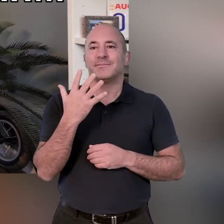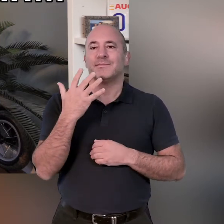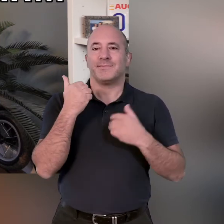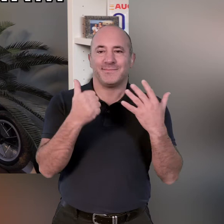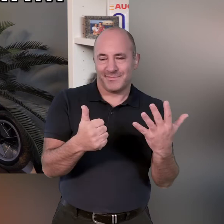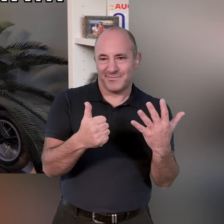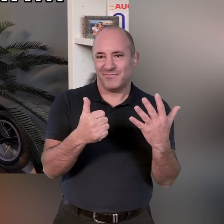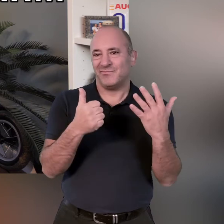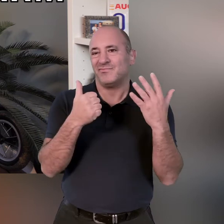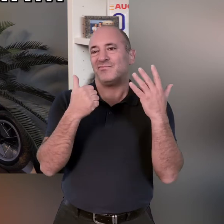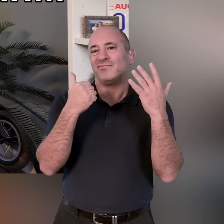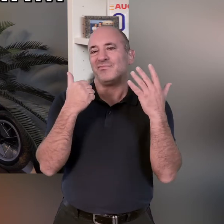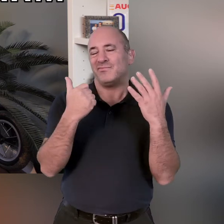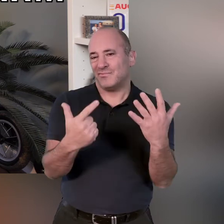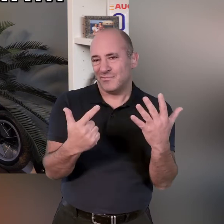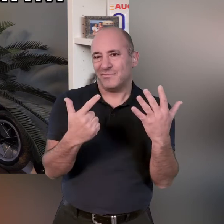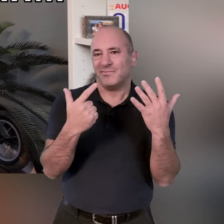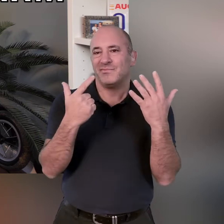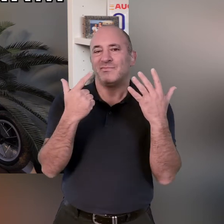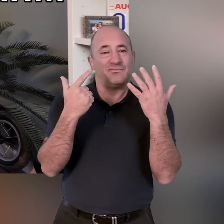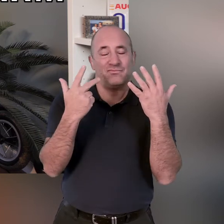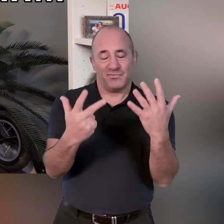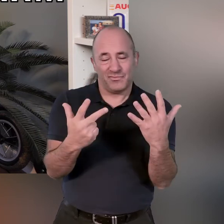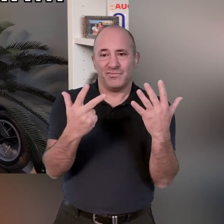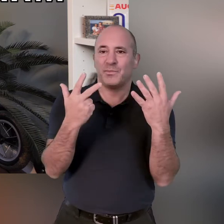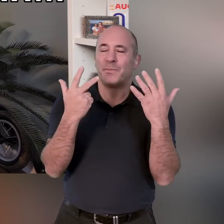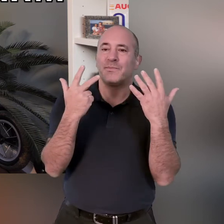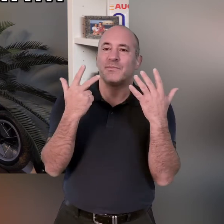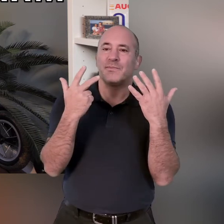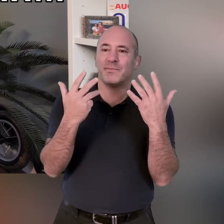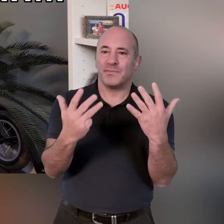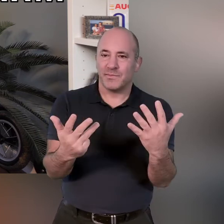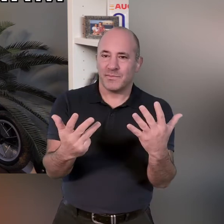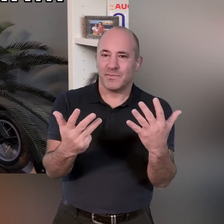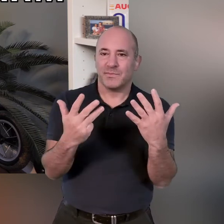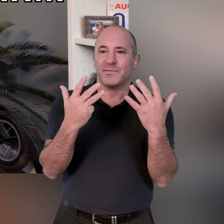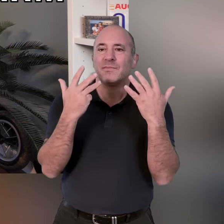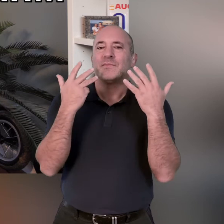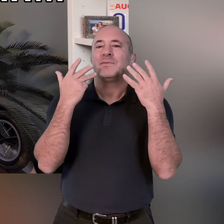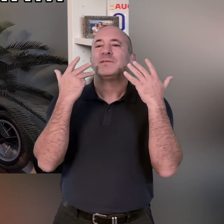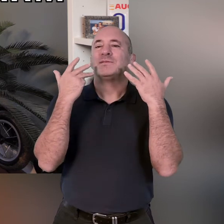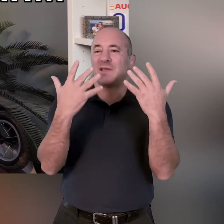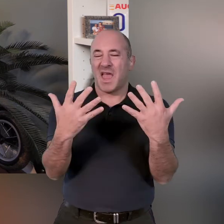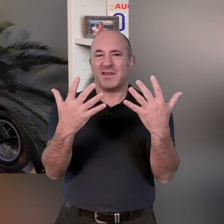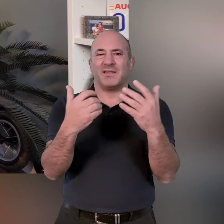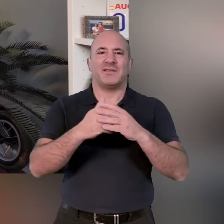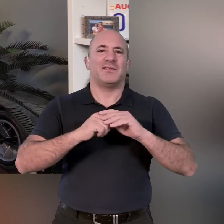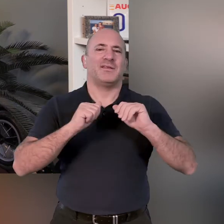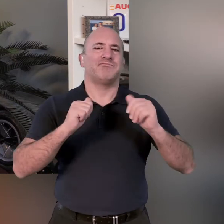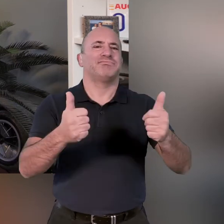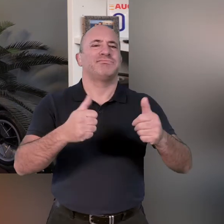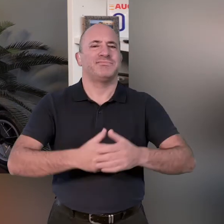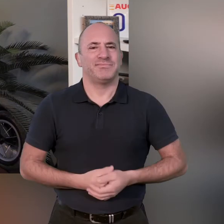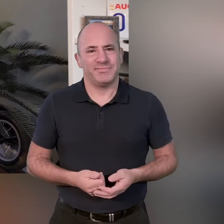5, 6, 7, 8, 9, and 10.